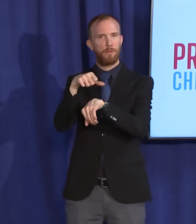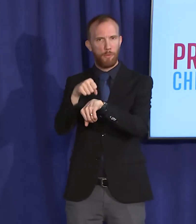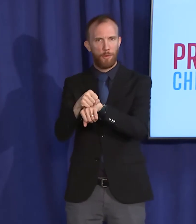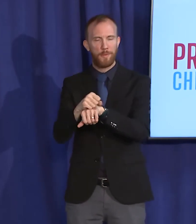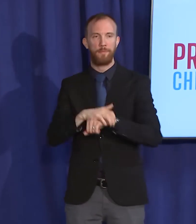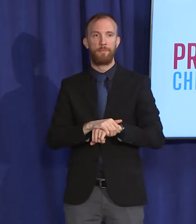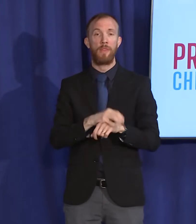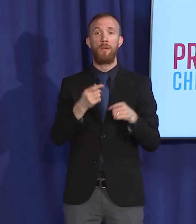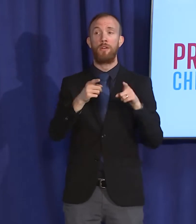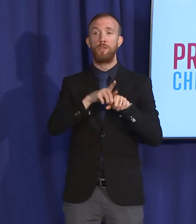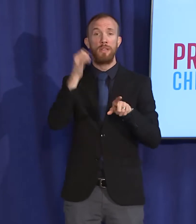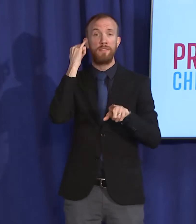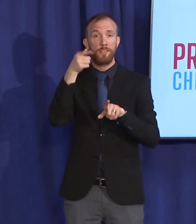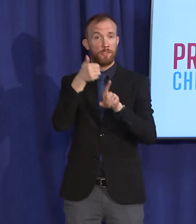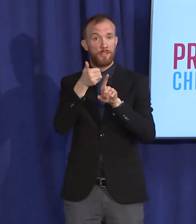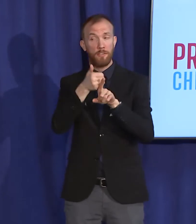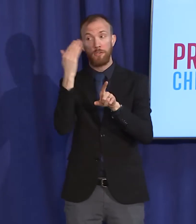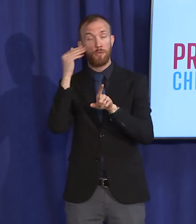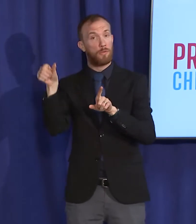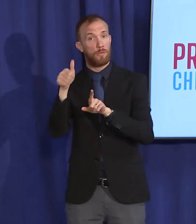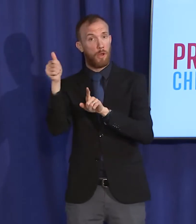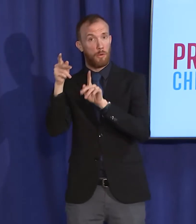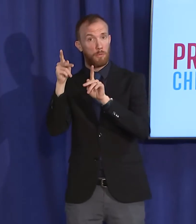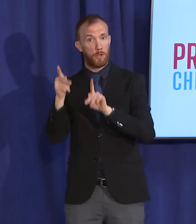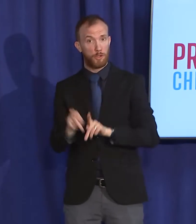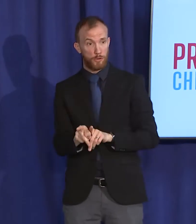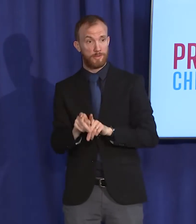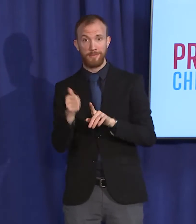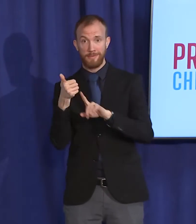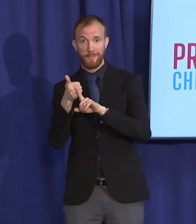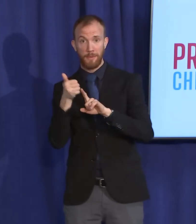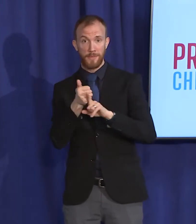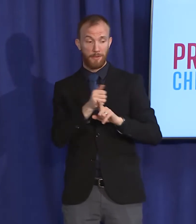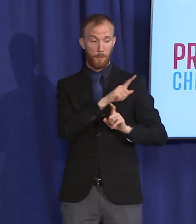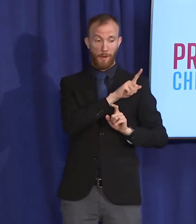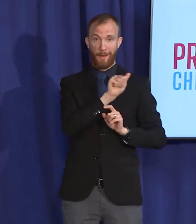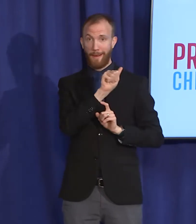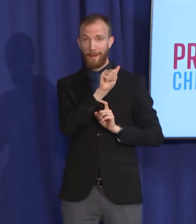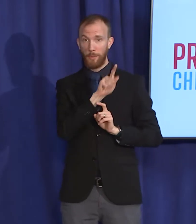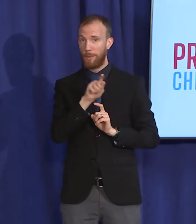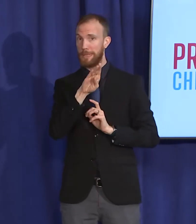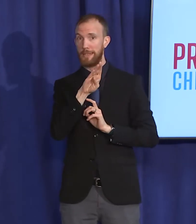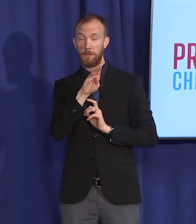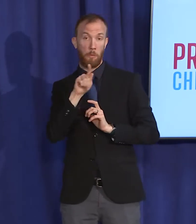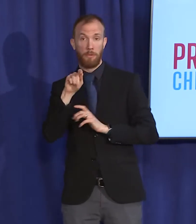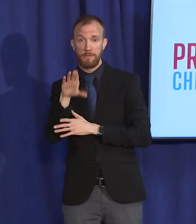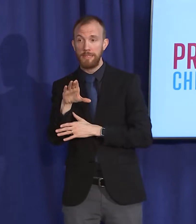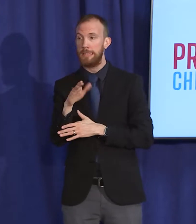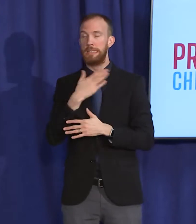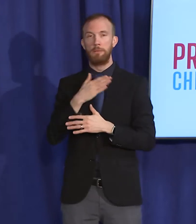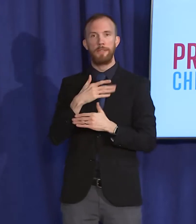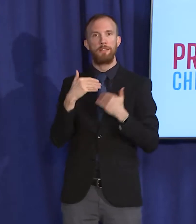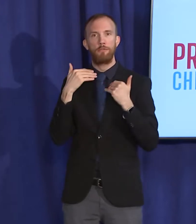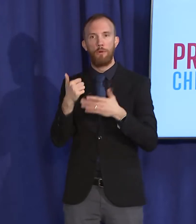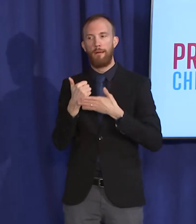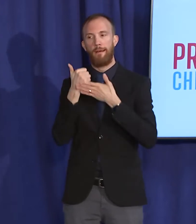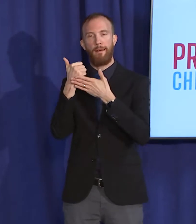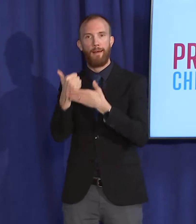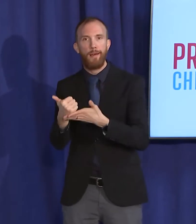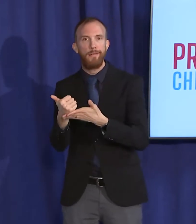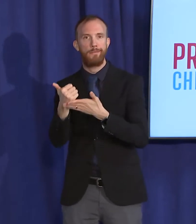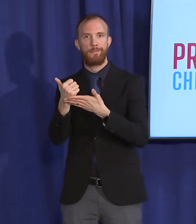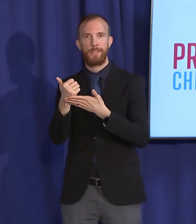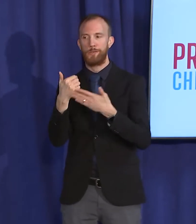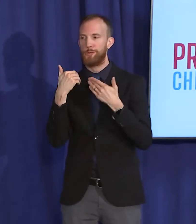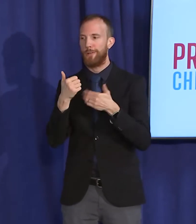eligible under these phases, please do everything you can to help them get signed up and get them vaccinated. Now, what